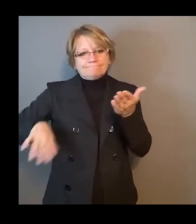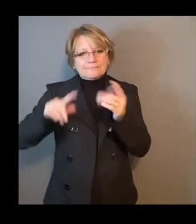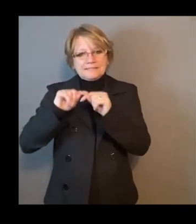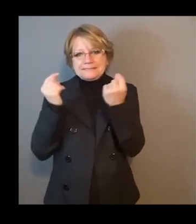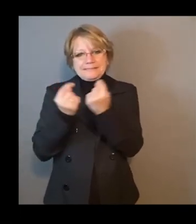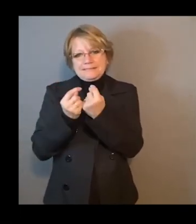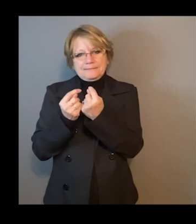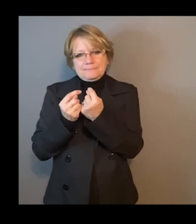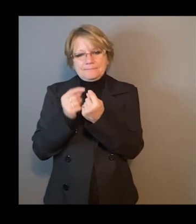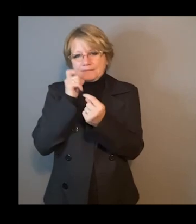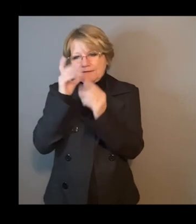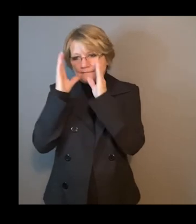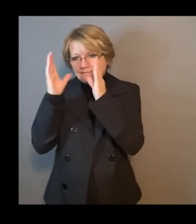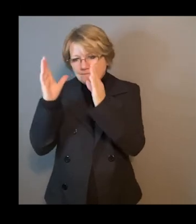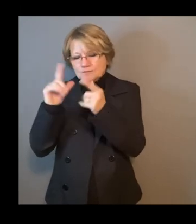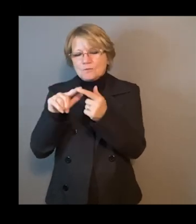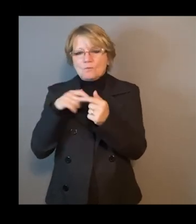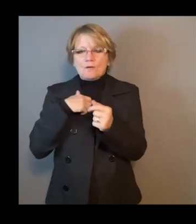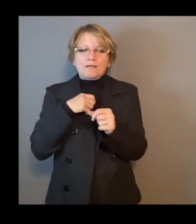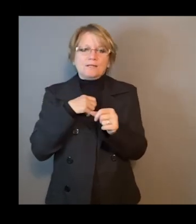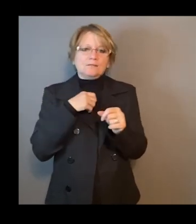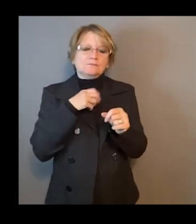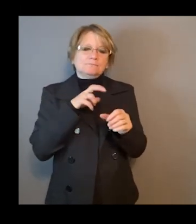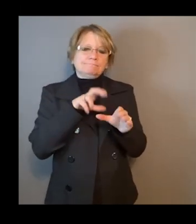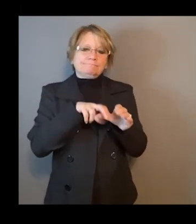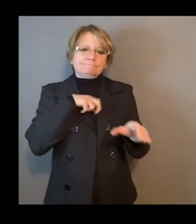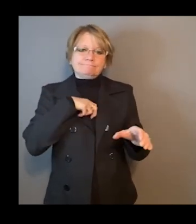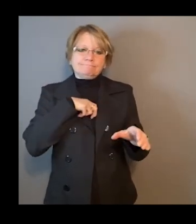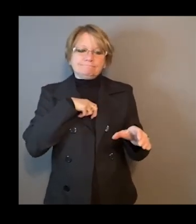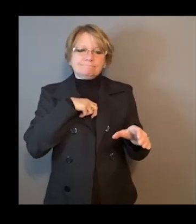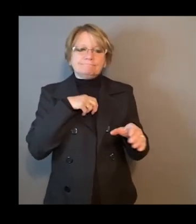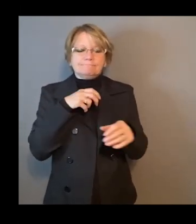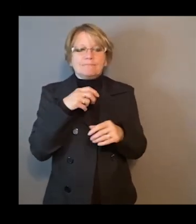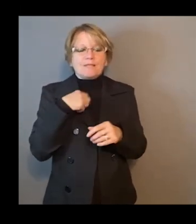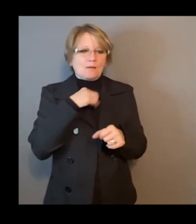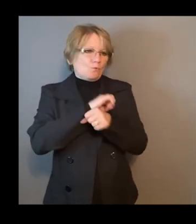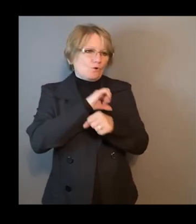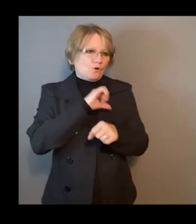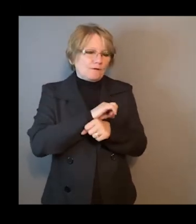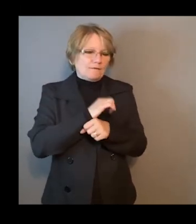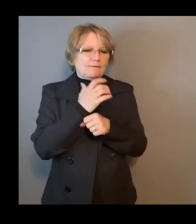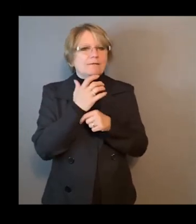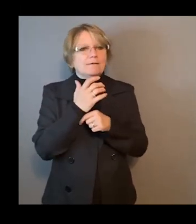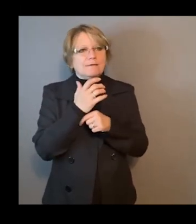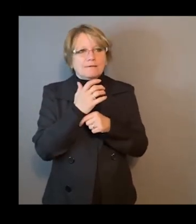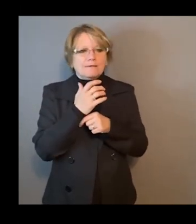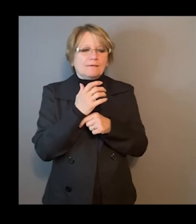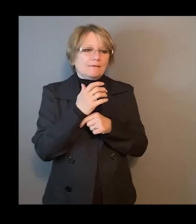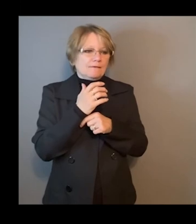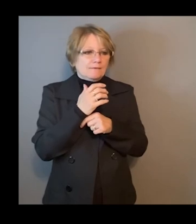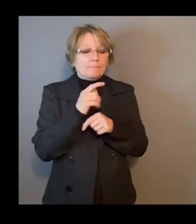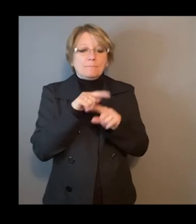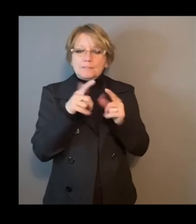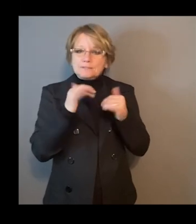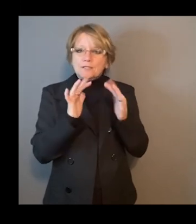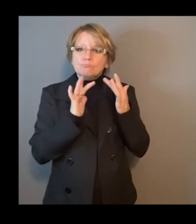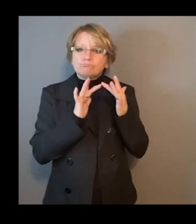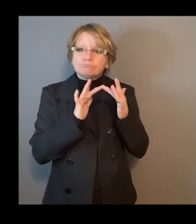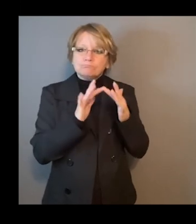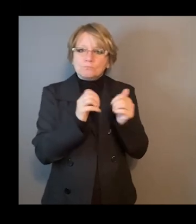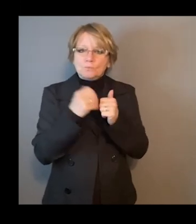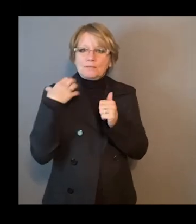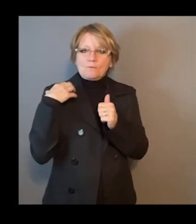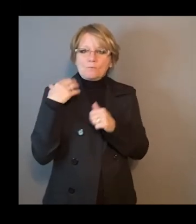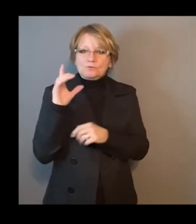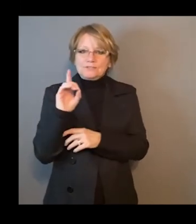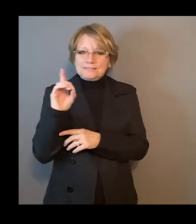myself how I should have. So I ended up dropping out. And I was working or whatever. The whole time I'm communicating with Coach D, I end up